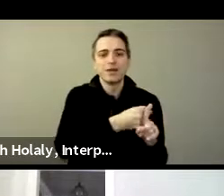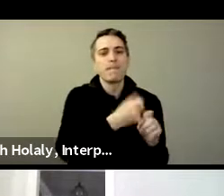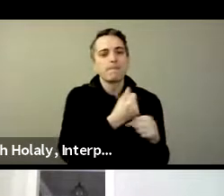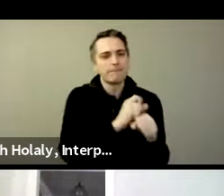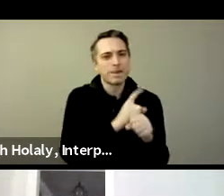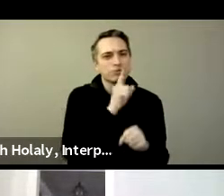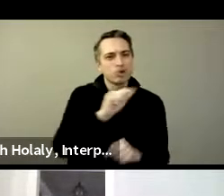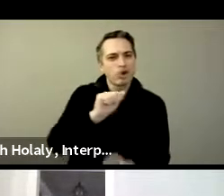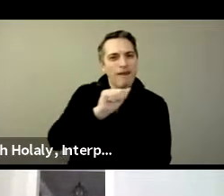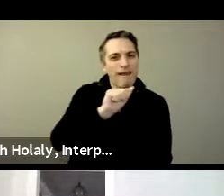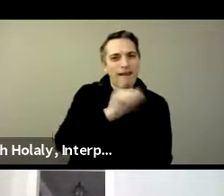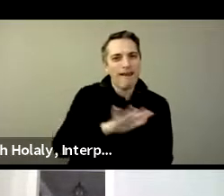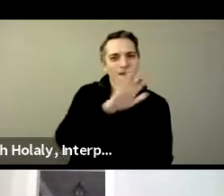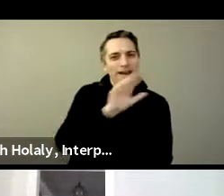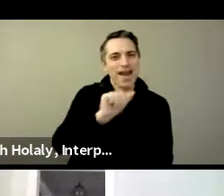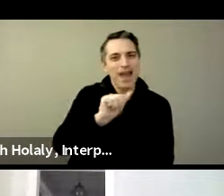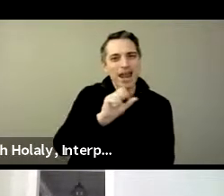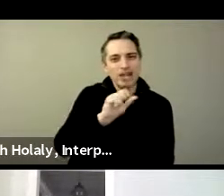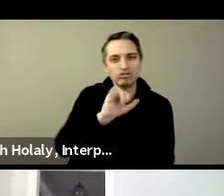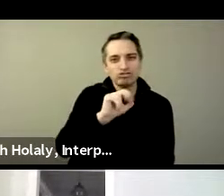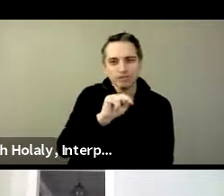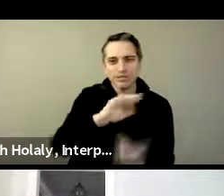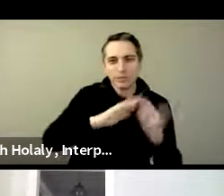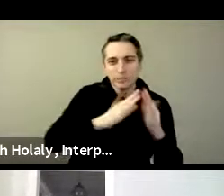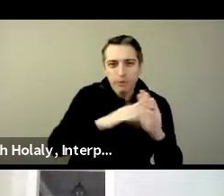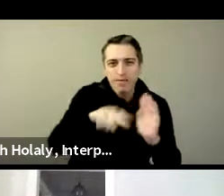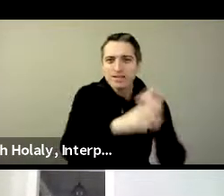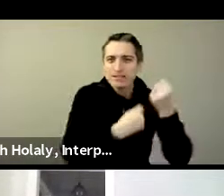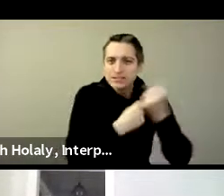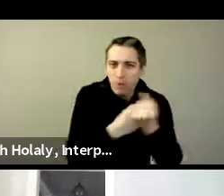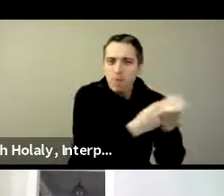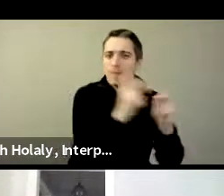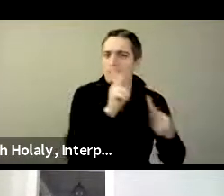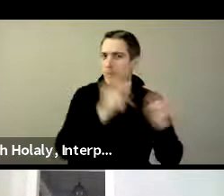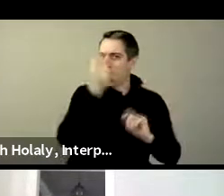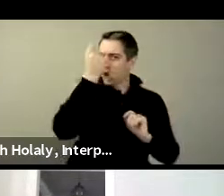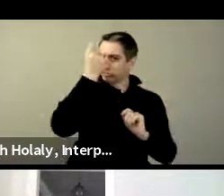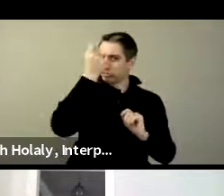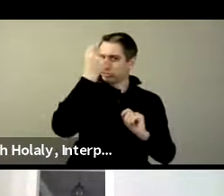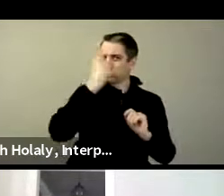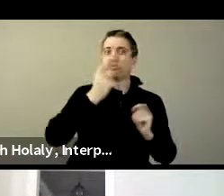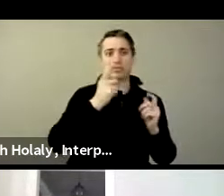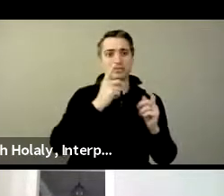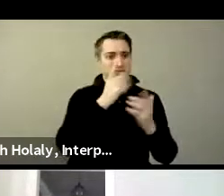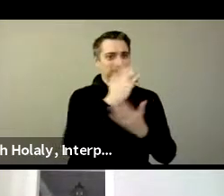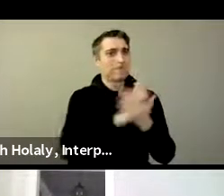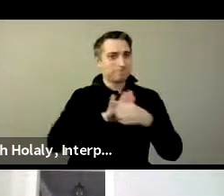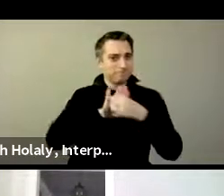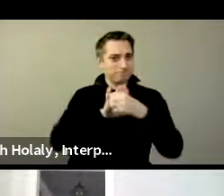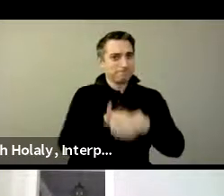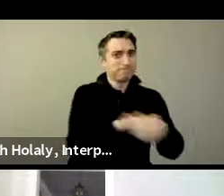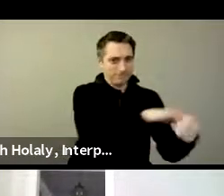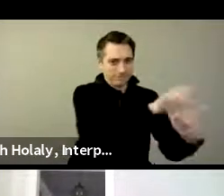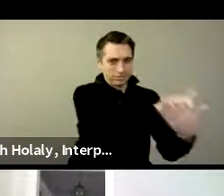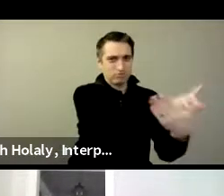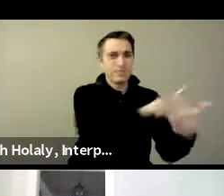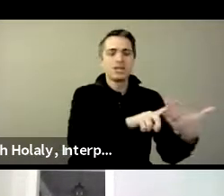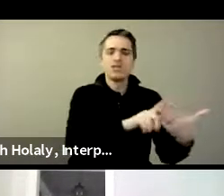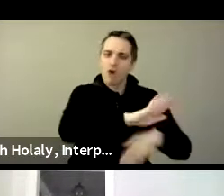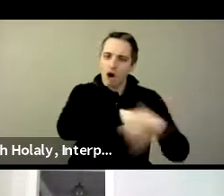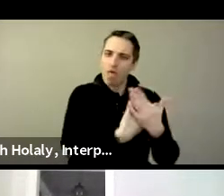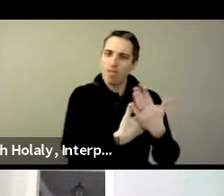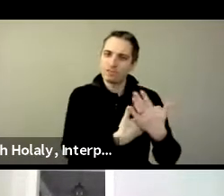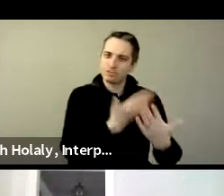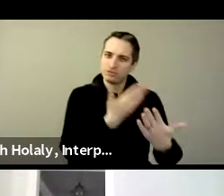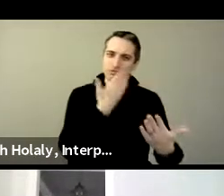community was supported, that people understood some of the discrimination that was going on when our pandemic first hit, and all of the good work that you've done. So